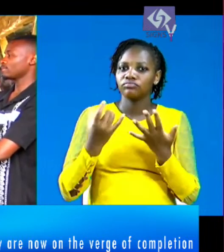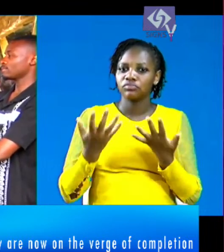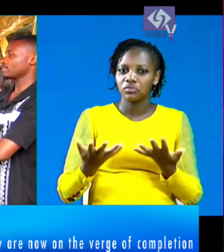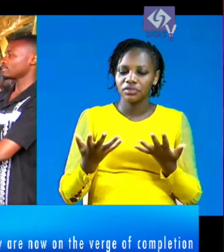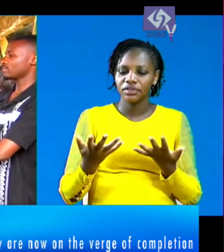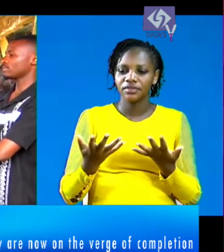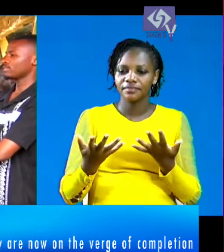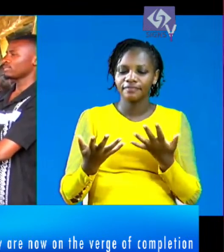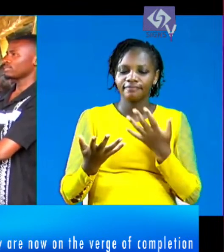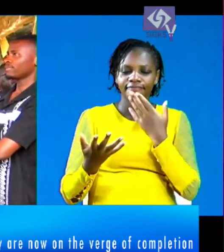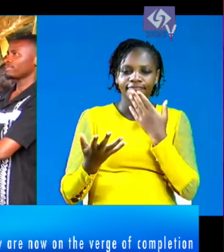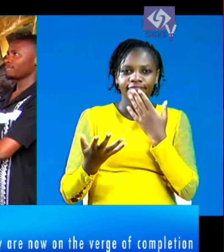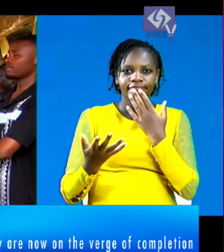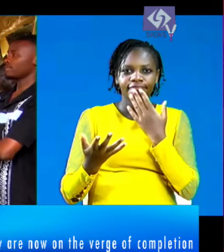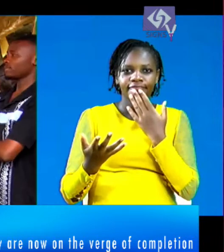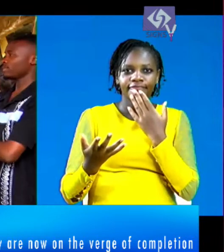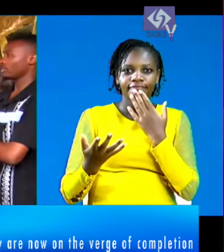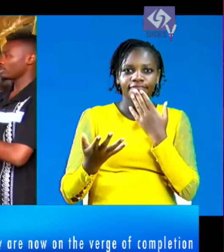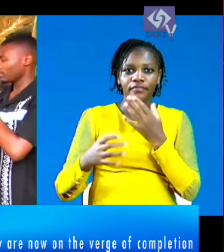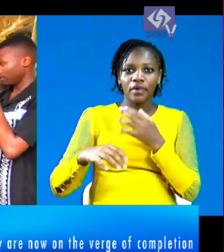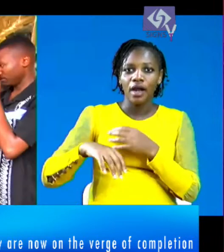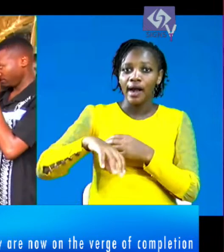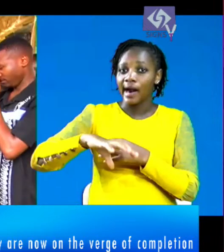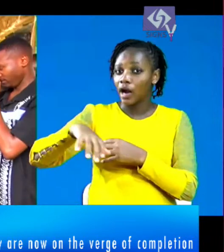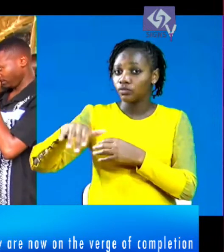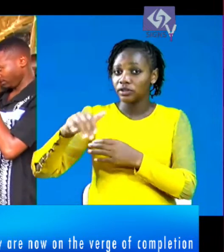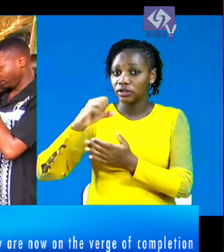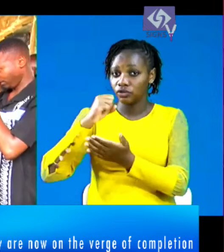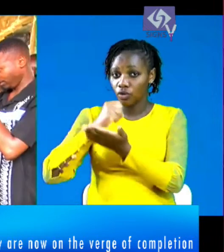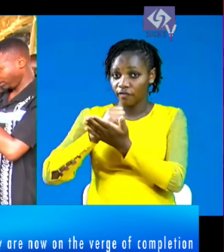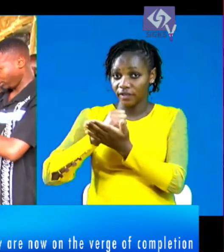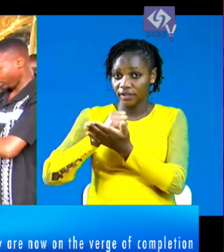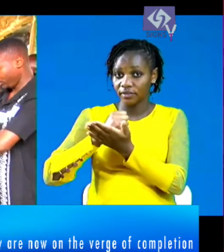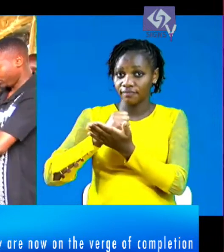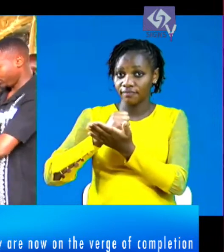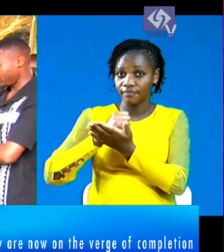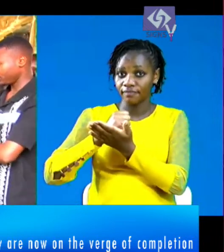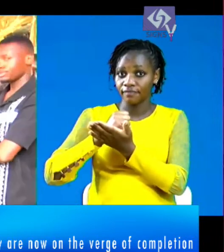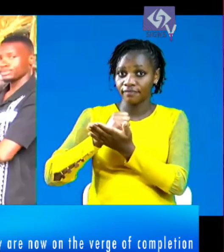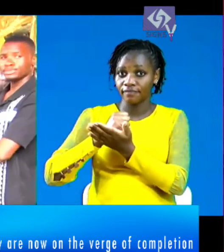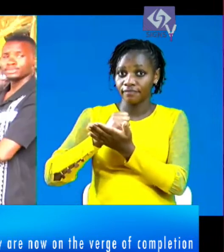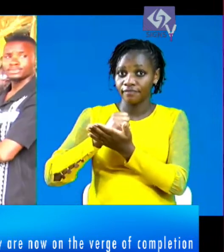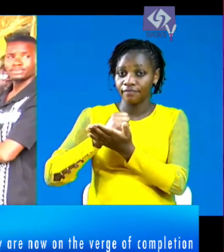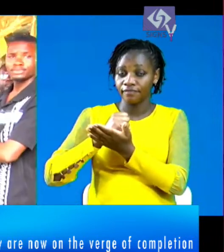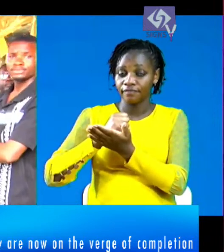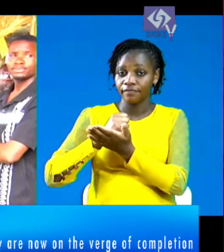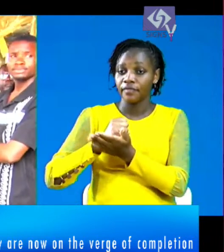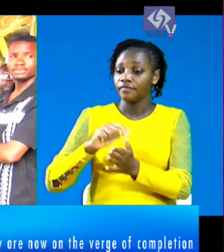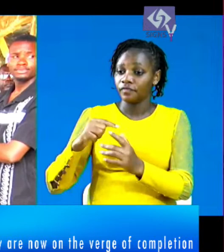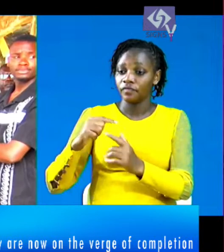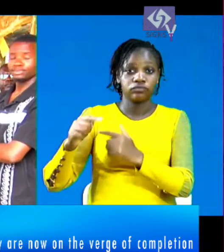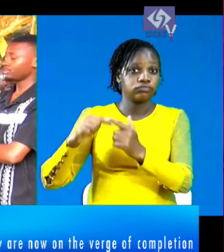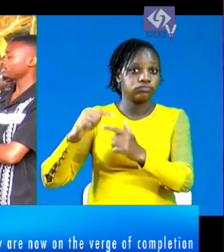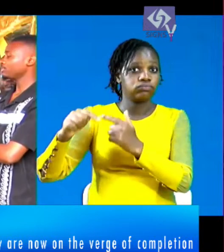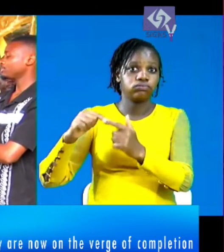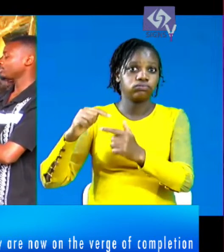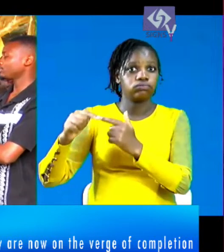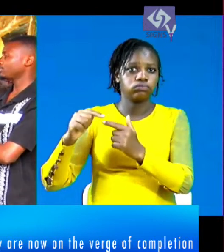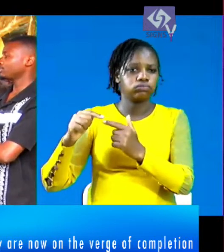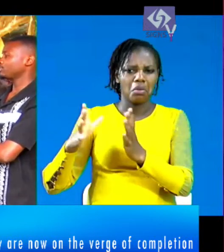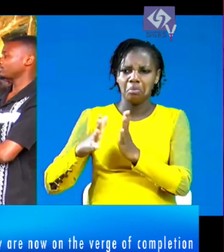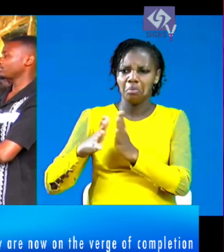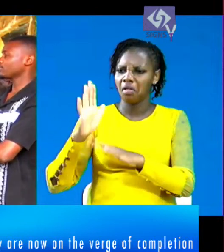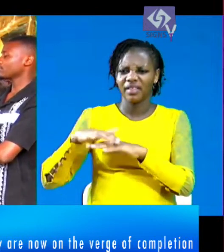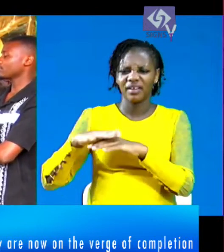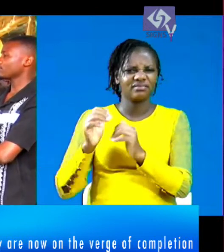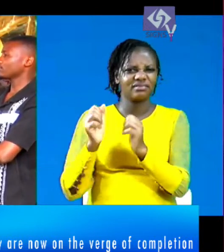stored county headquarters. This is a project which has been going on for over 10